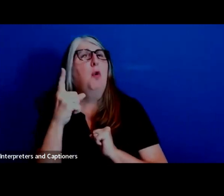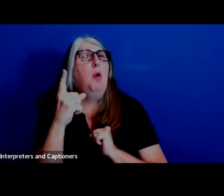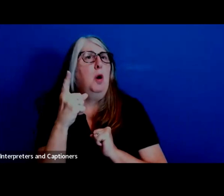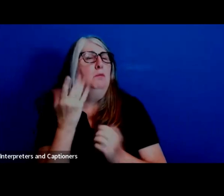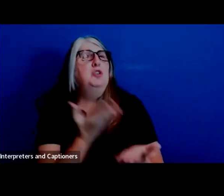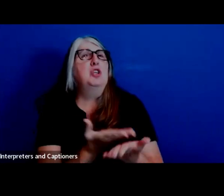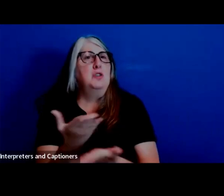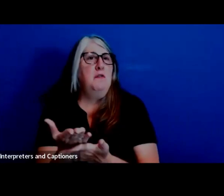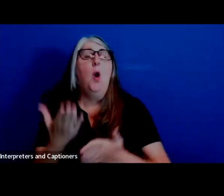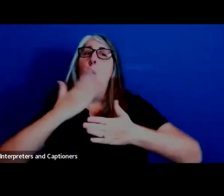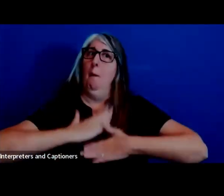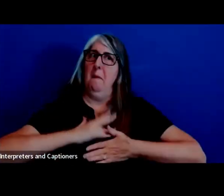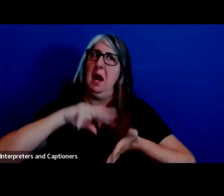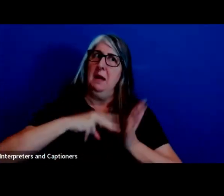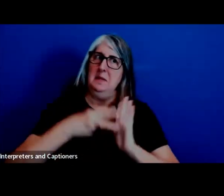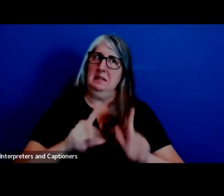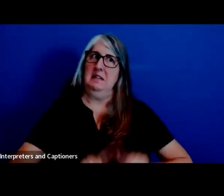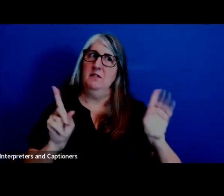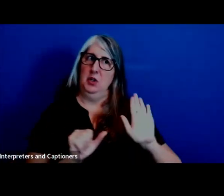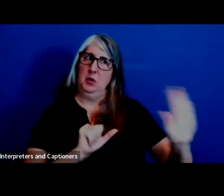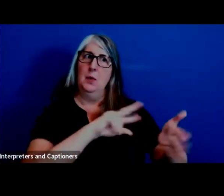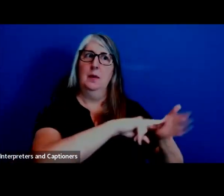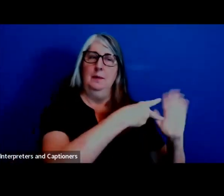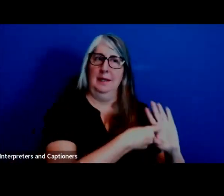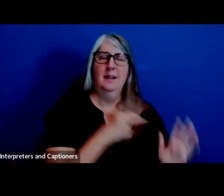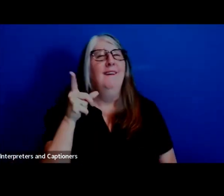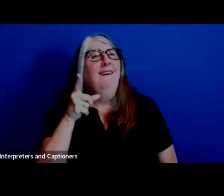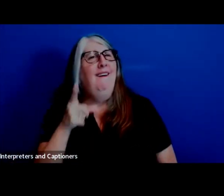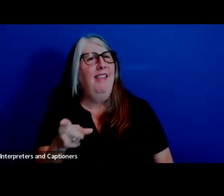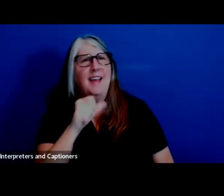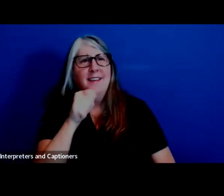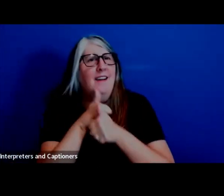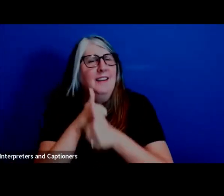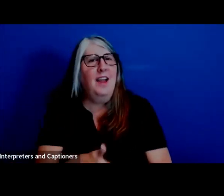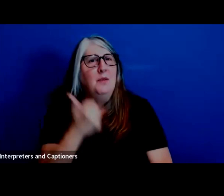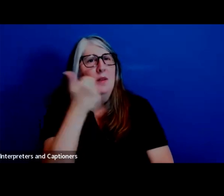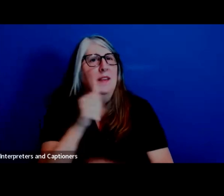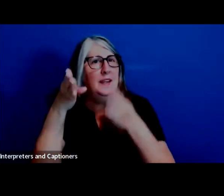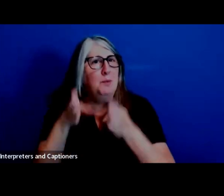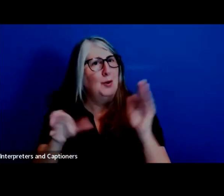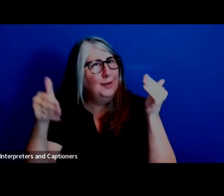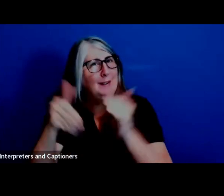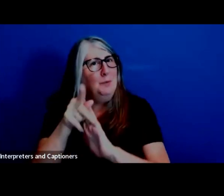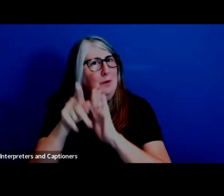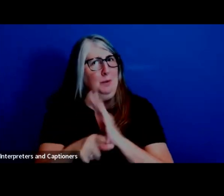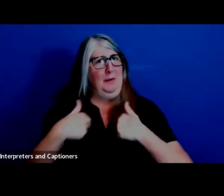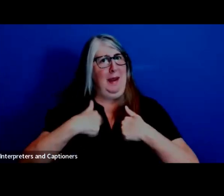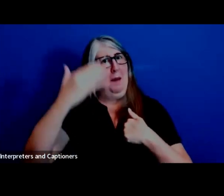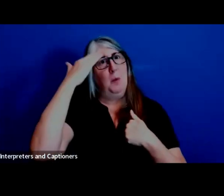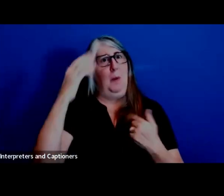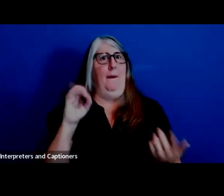are directly not in line with any person-centered principles that I'm aware